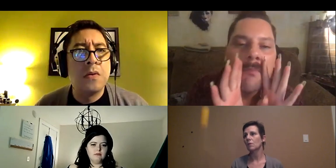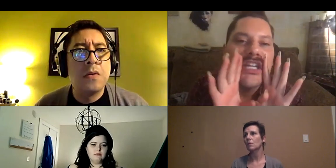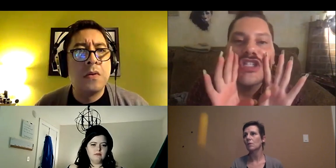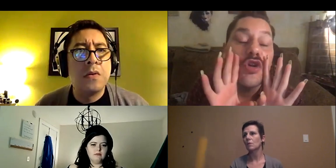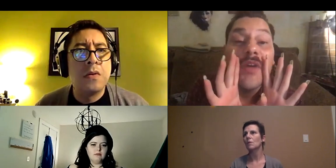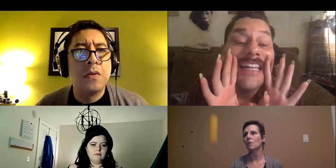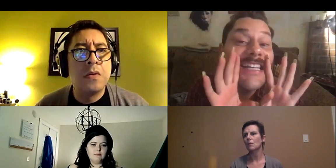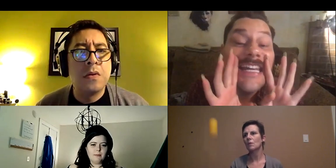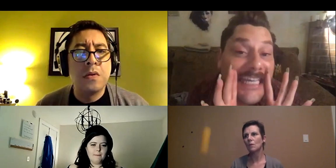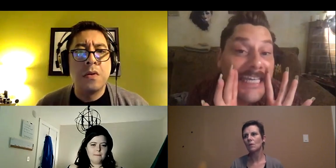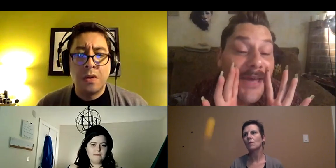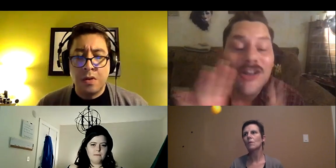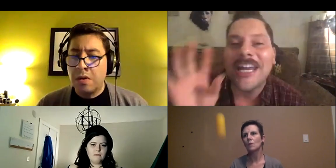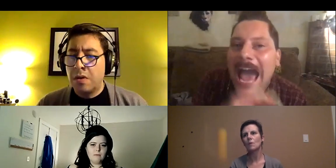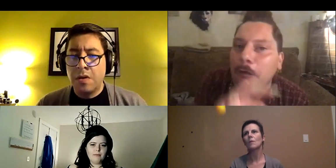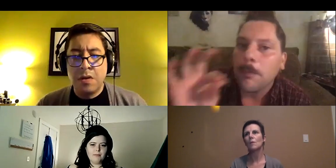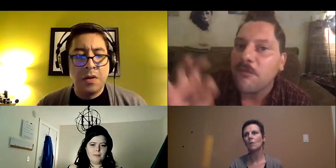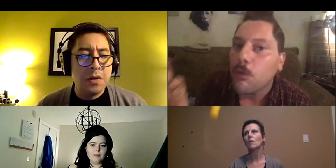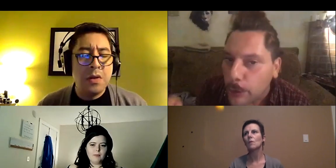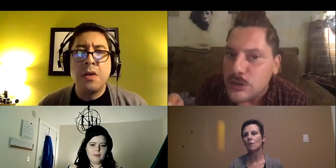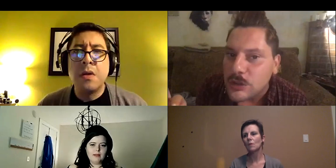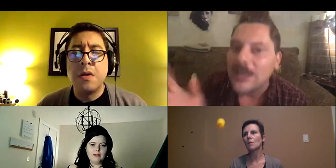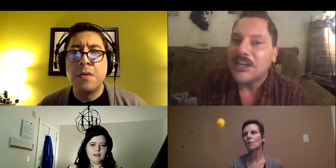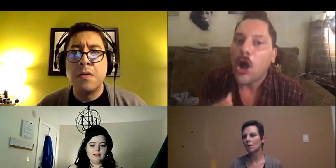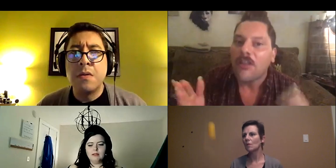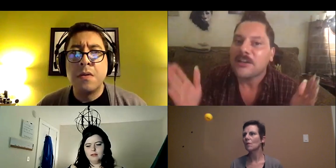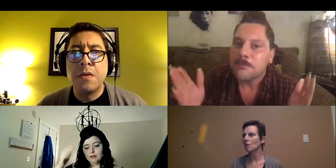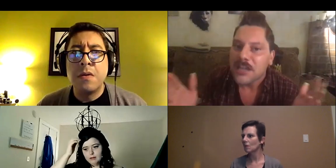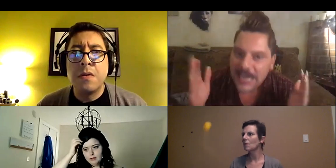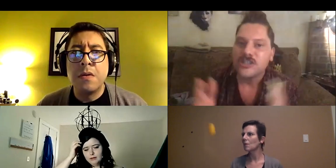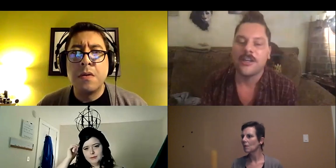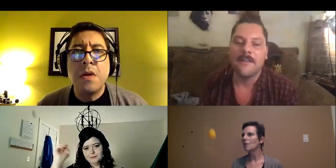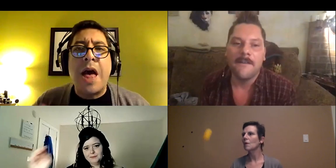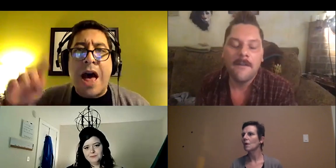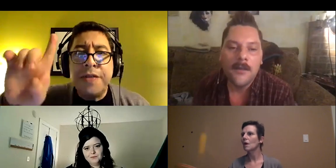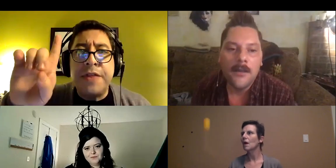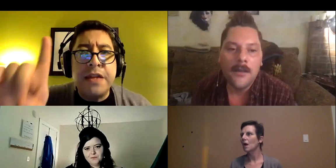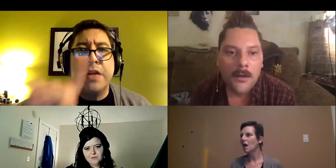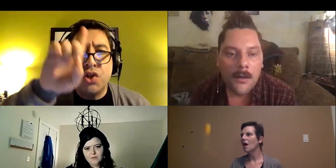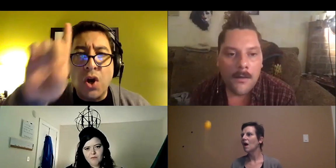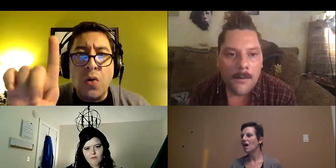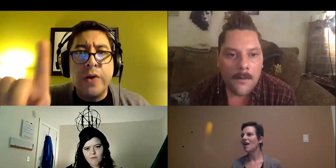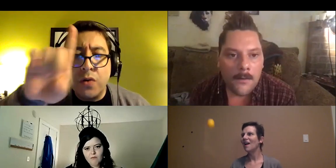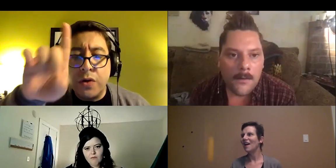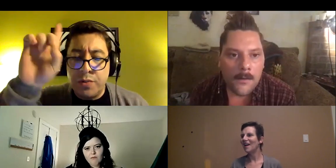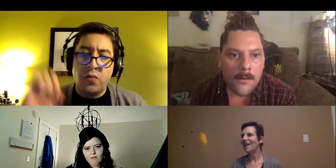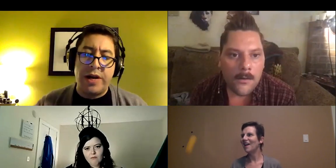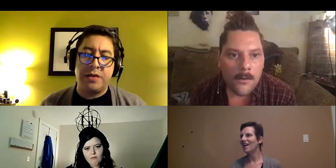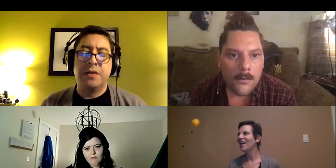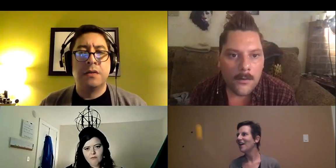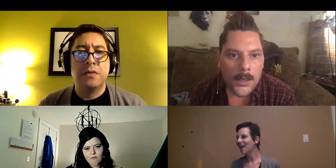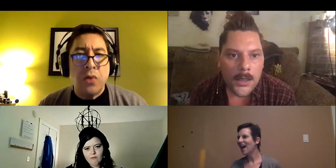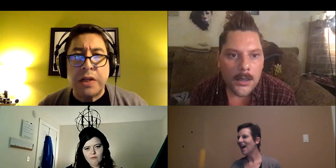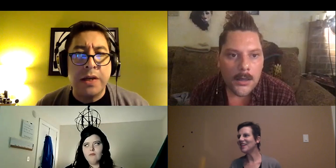problem because you can't send an email an hour before rehearsal and call that communication. I think the show is going to be